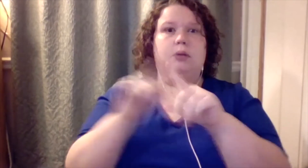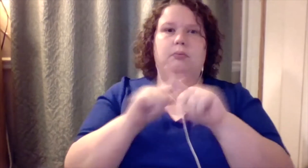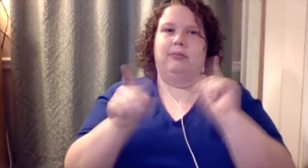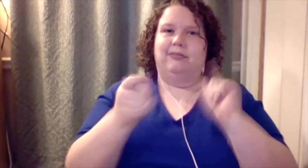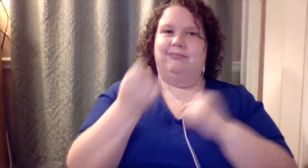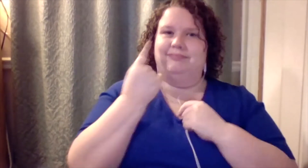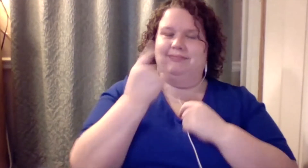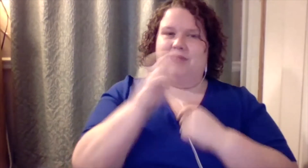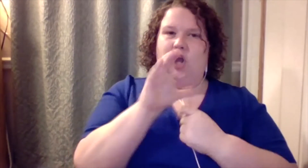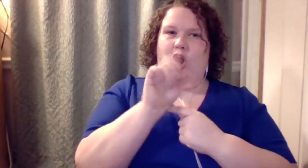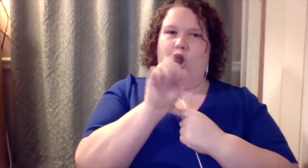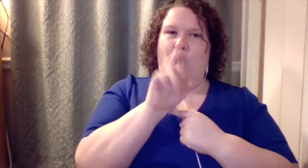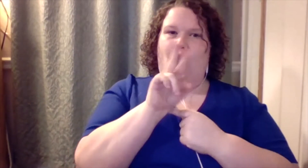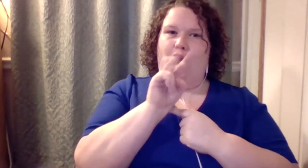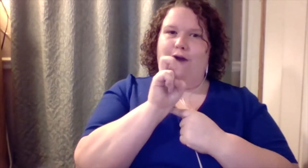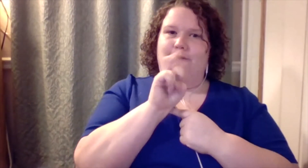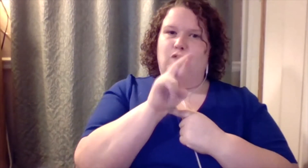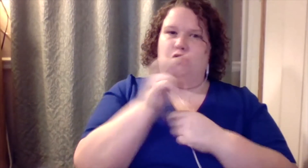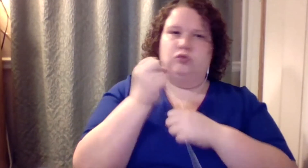of like I said, because